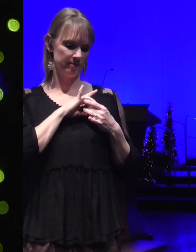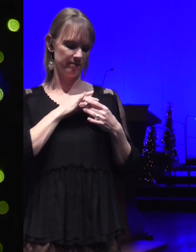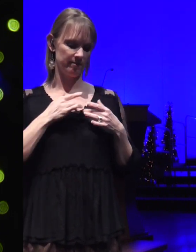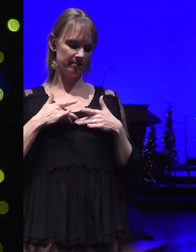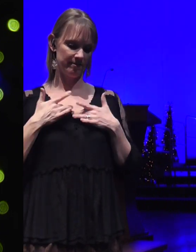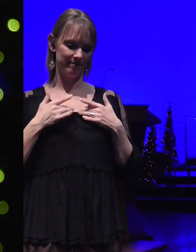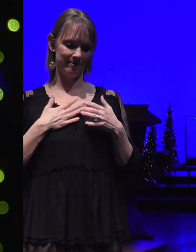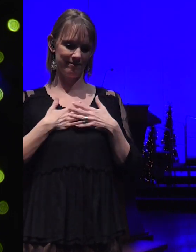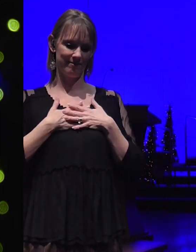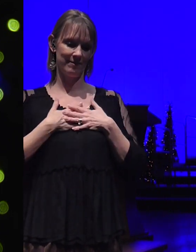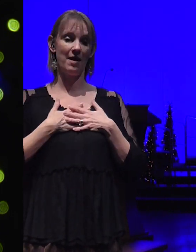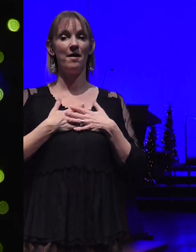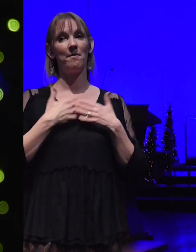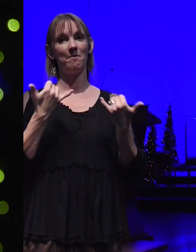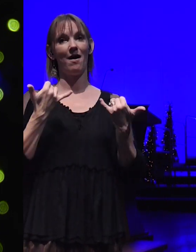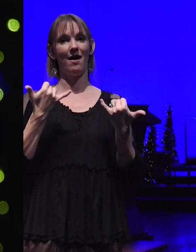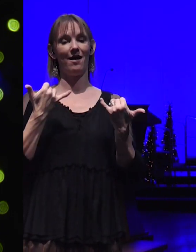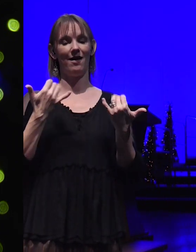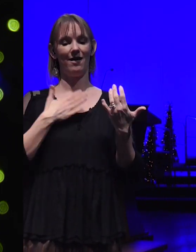Mine is very warm right